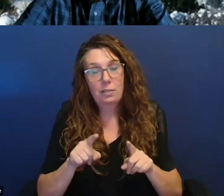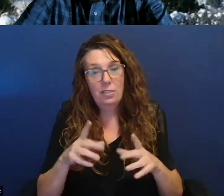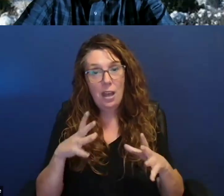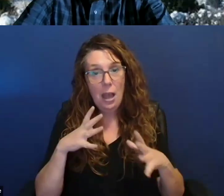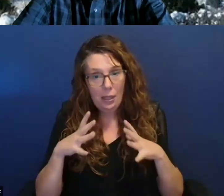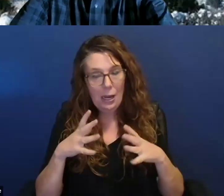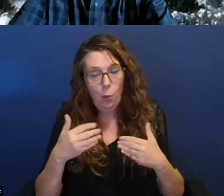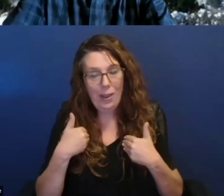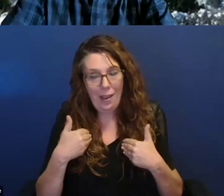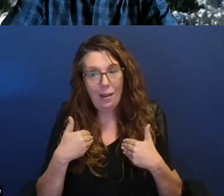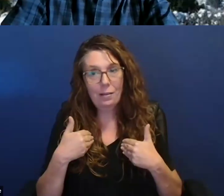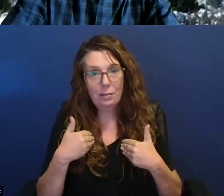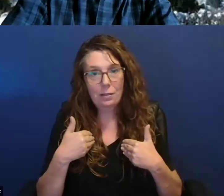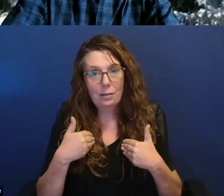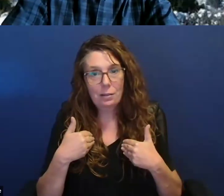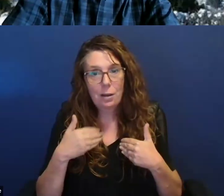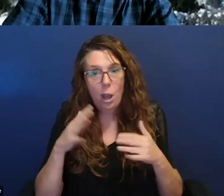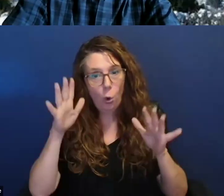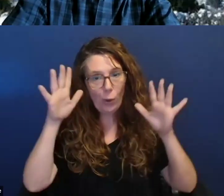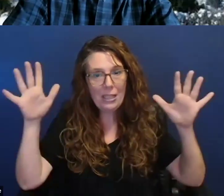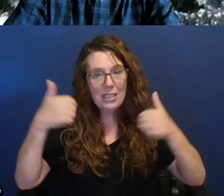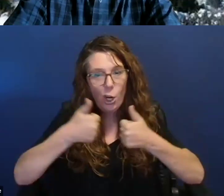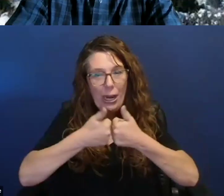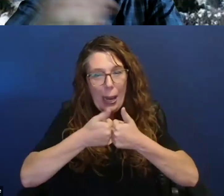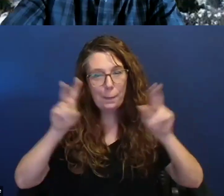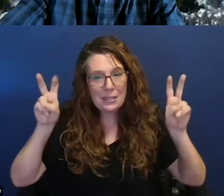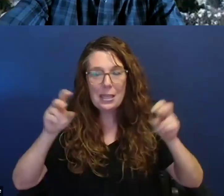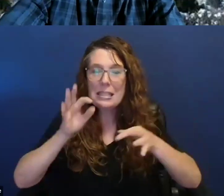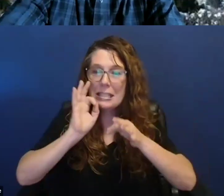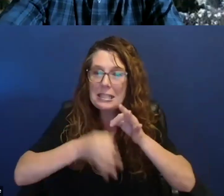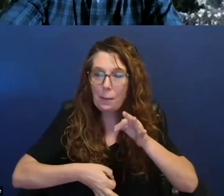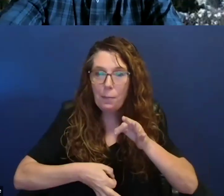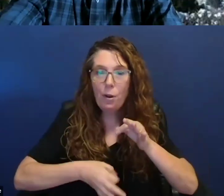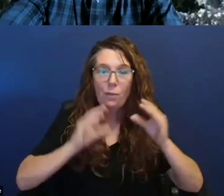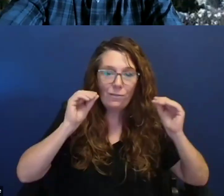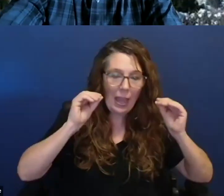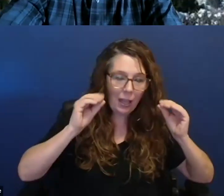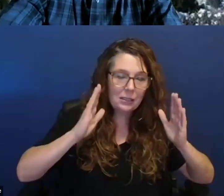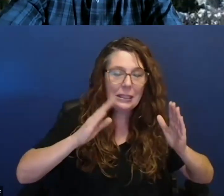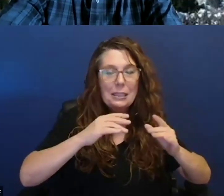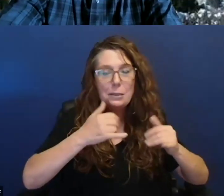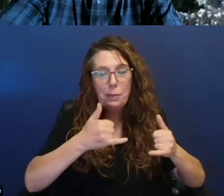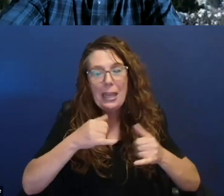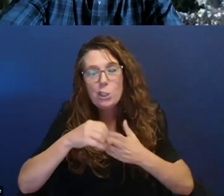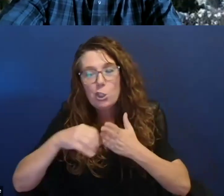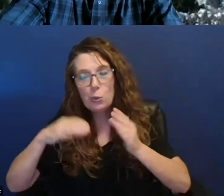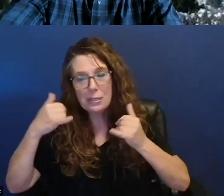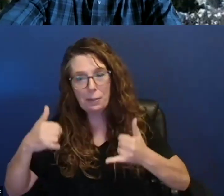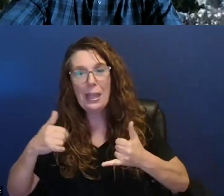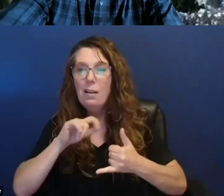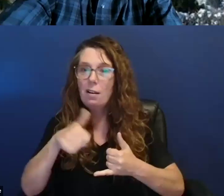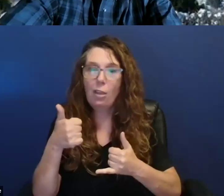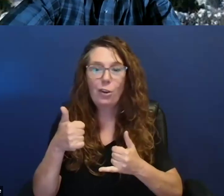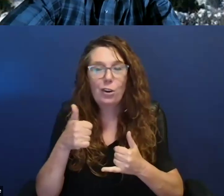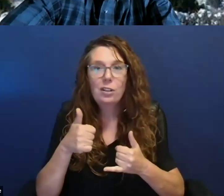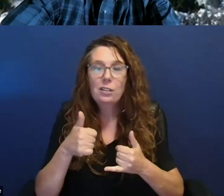had a holiday reindeer games. So simple. Faculty played, students played, and it was just another